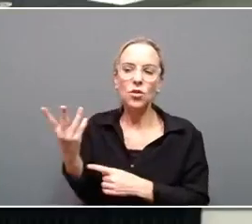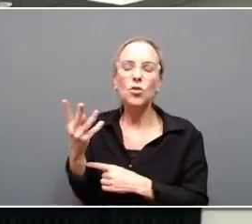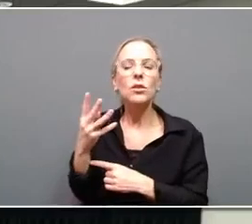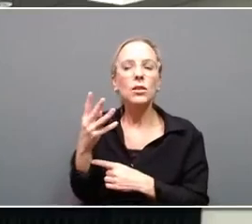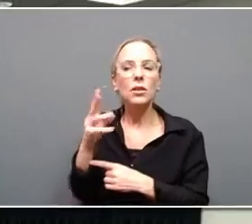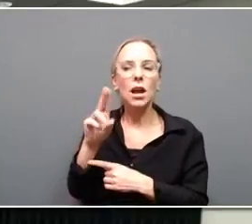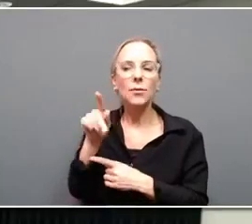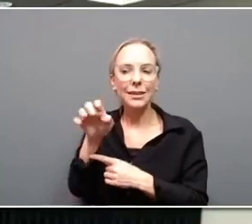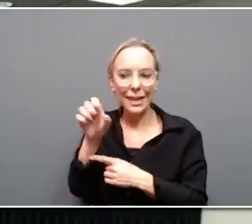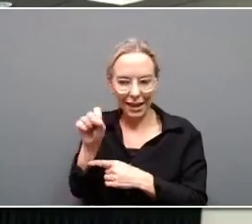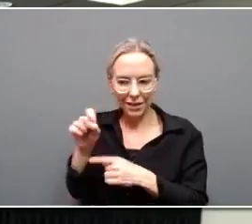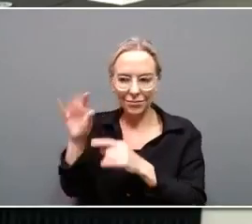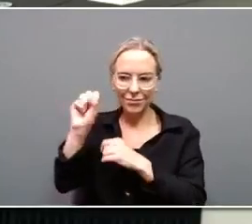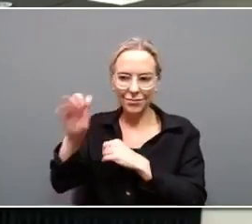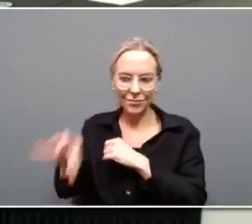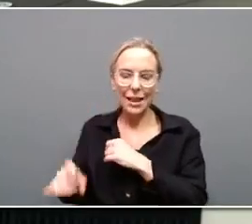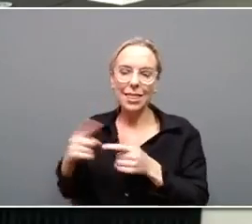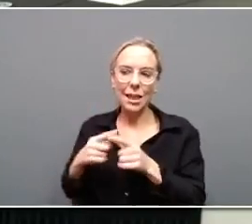All-Stars.